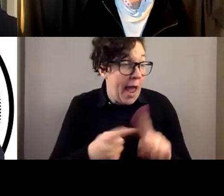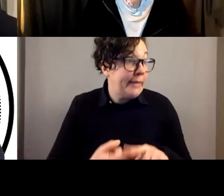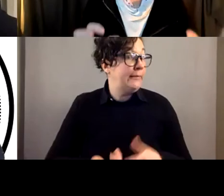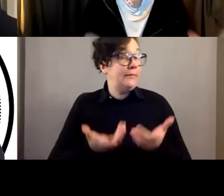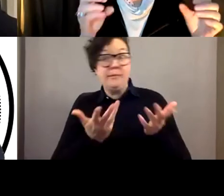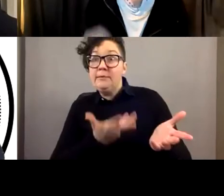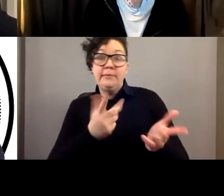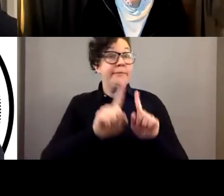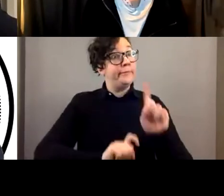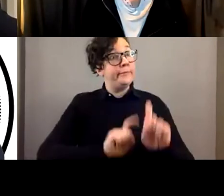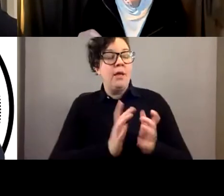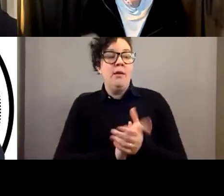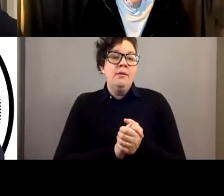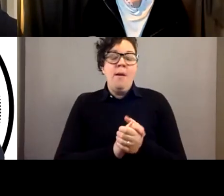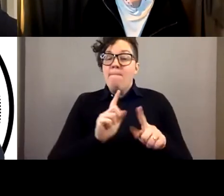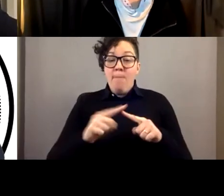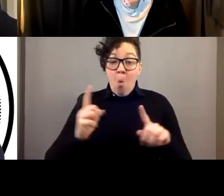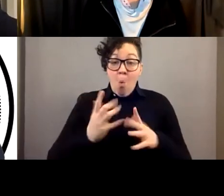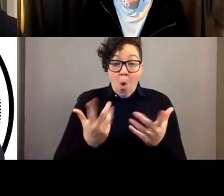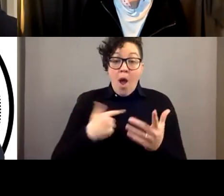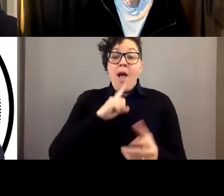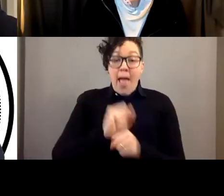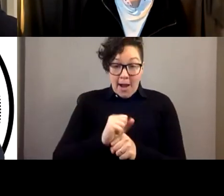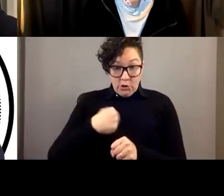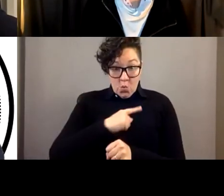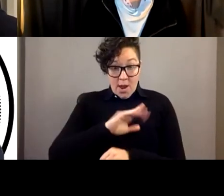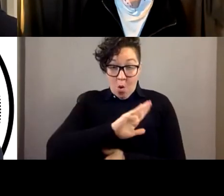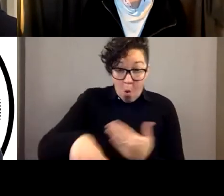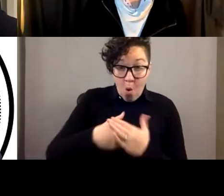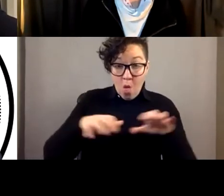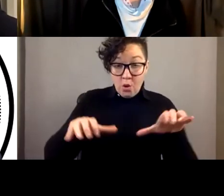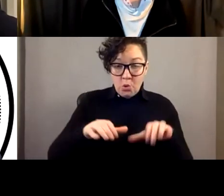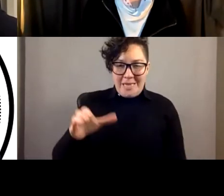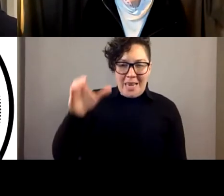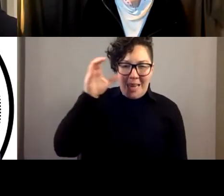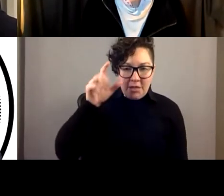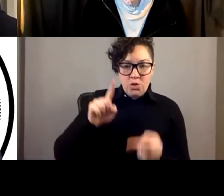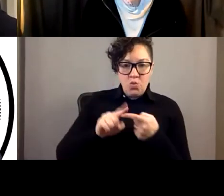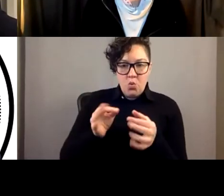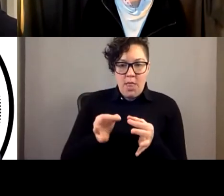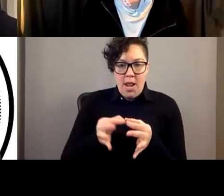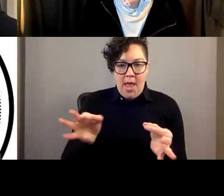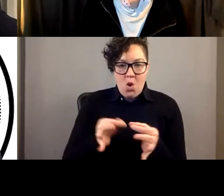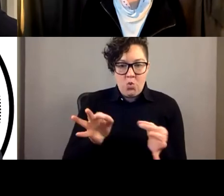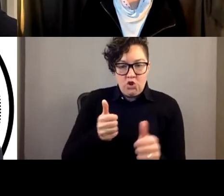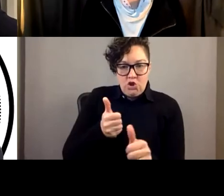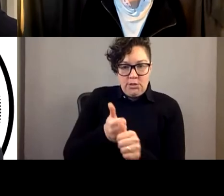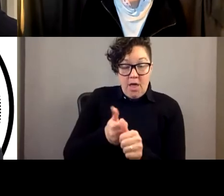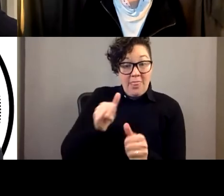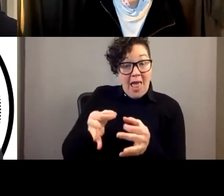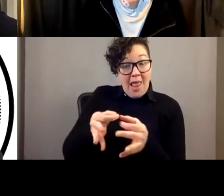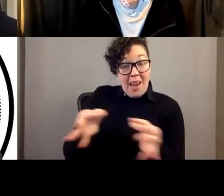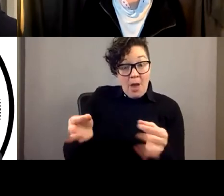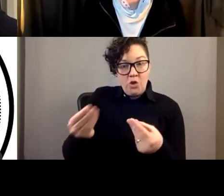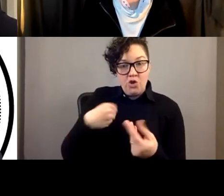think that what everybody can do is listen to the language, is really listen to the language of how we are seduced